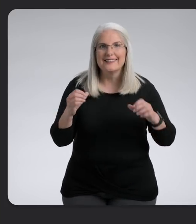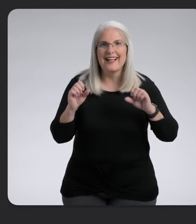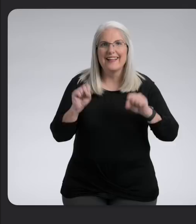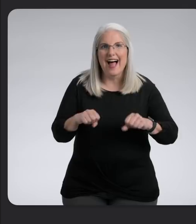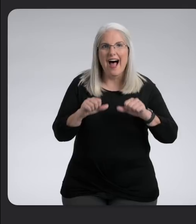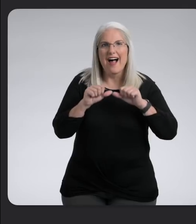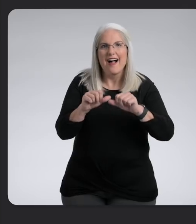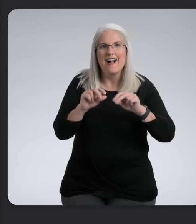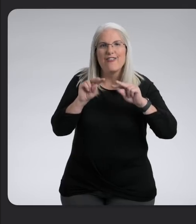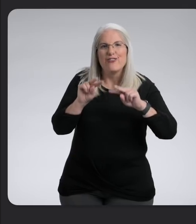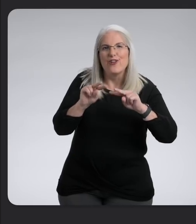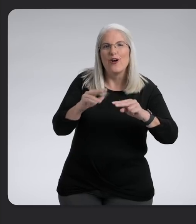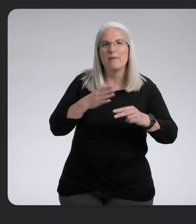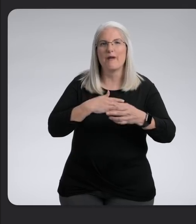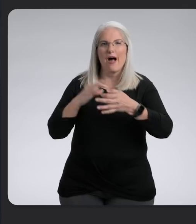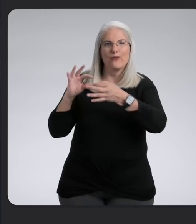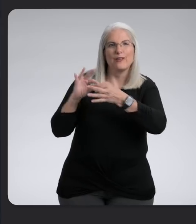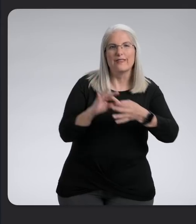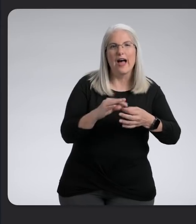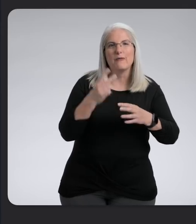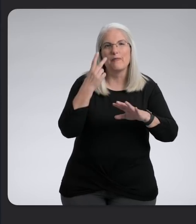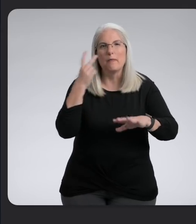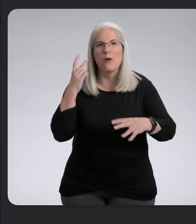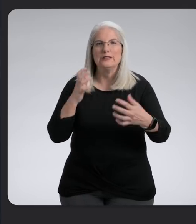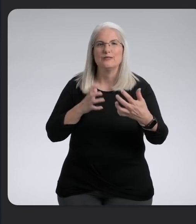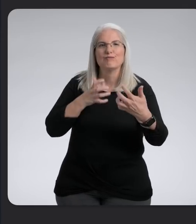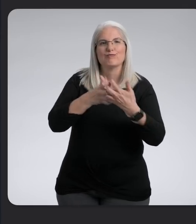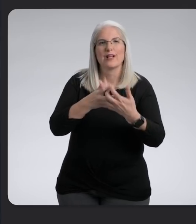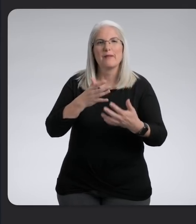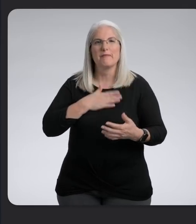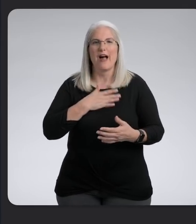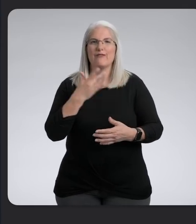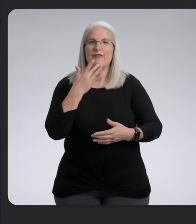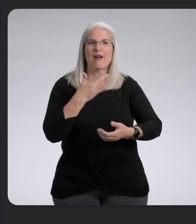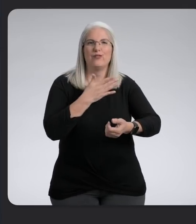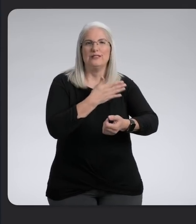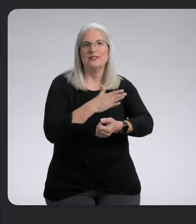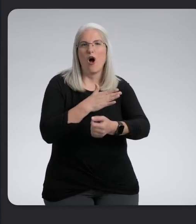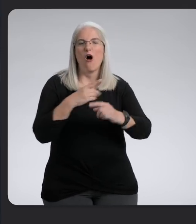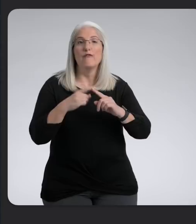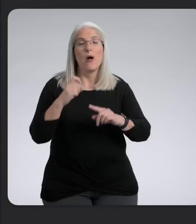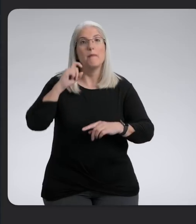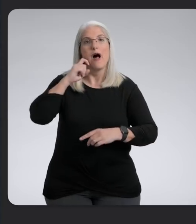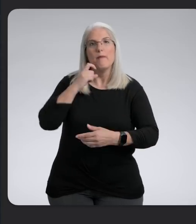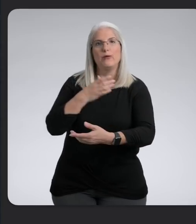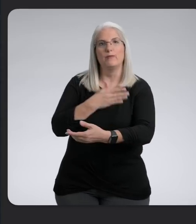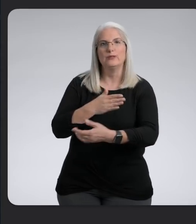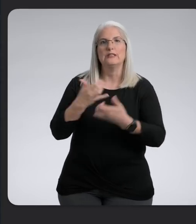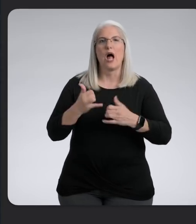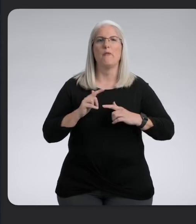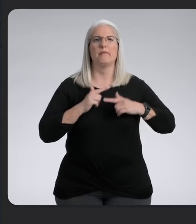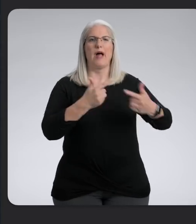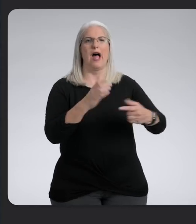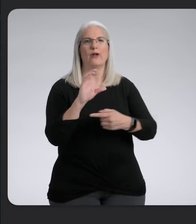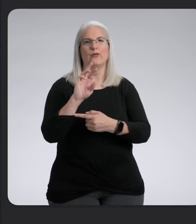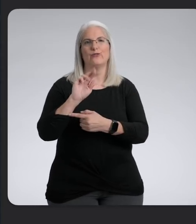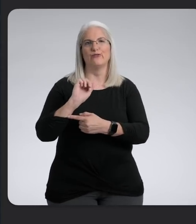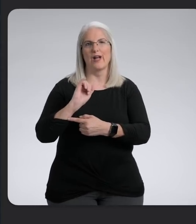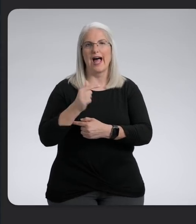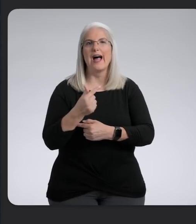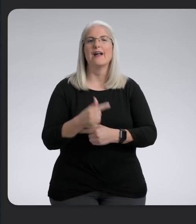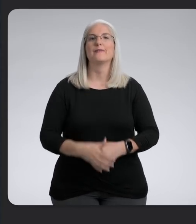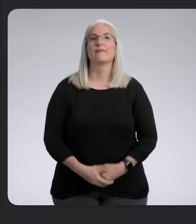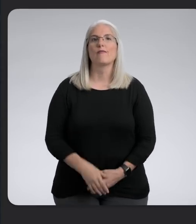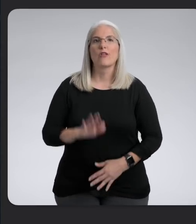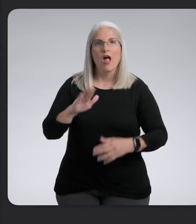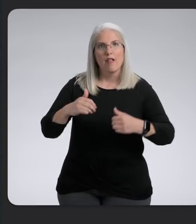memories, personalized with my favorite songs from Apple Music. And now, back to Craig. With live text,